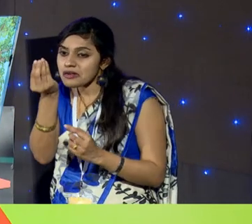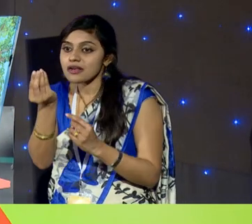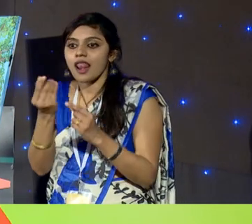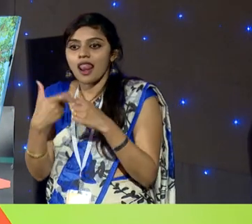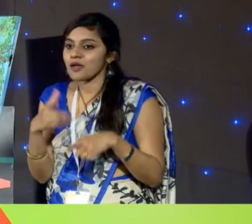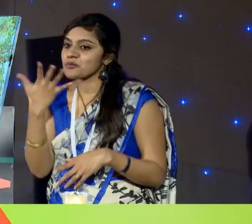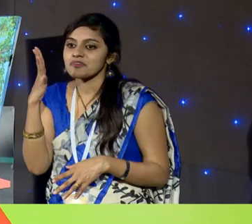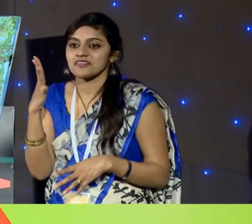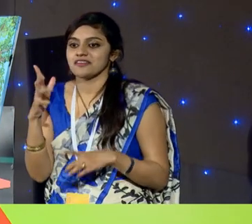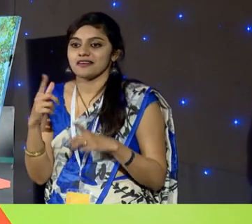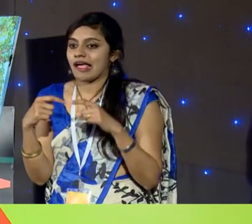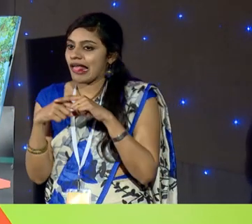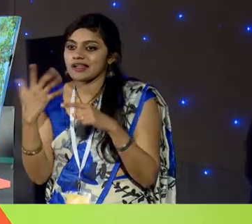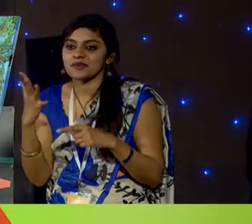please.